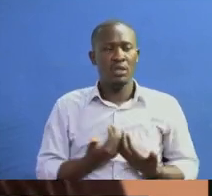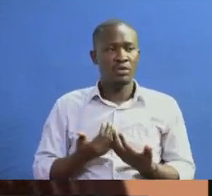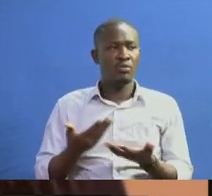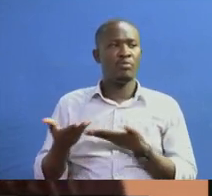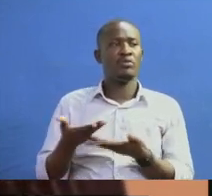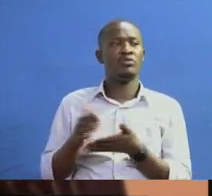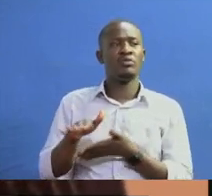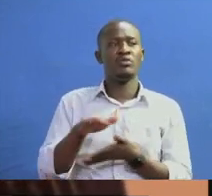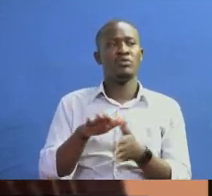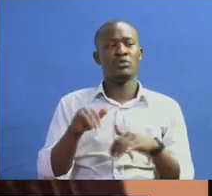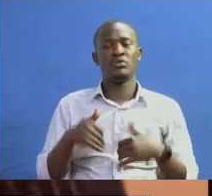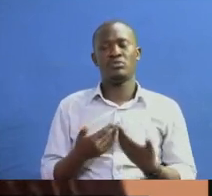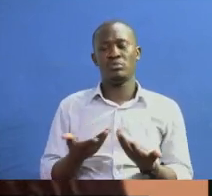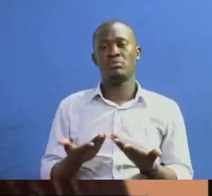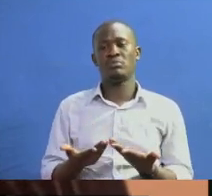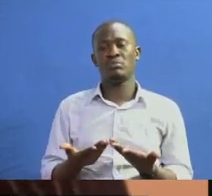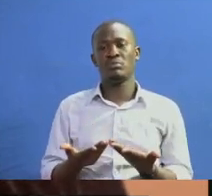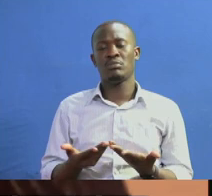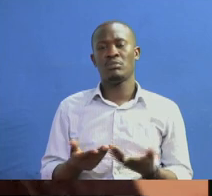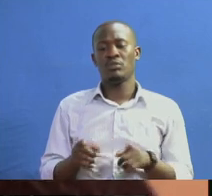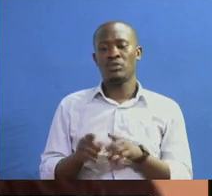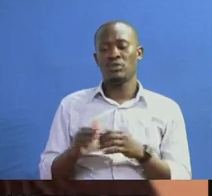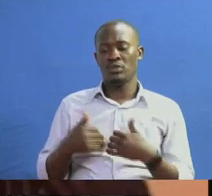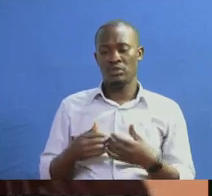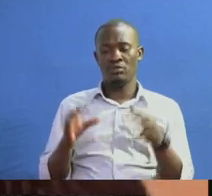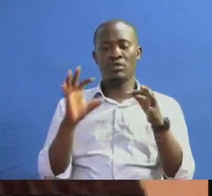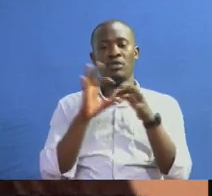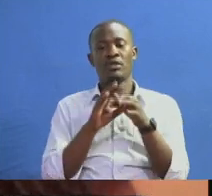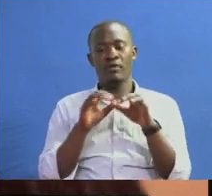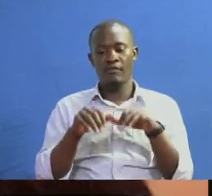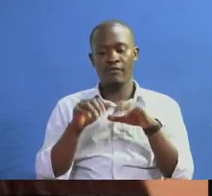space, the agribusiness specifically, and so he links farmers